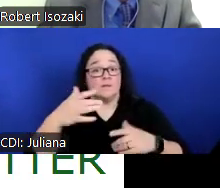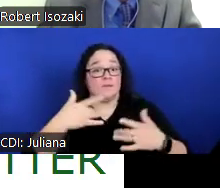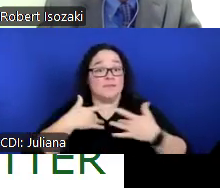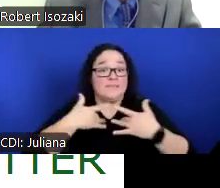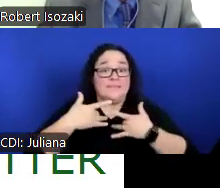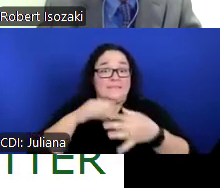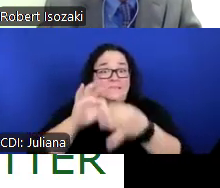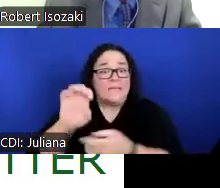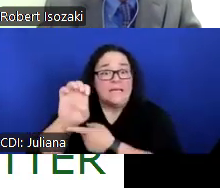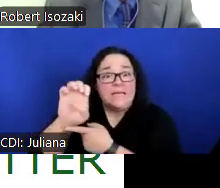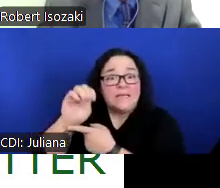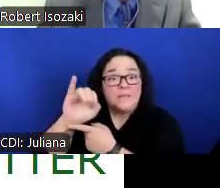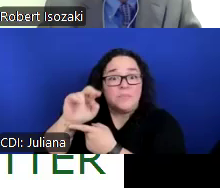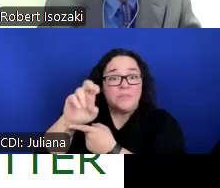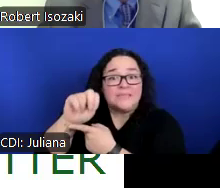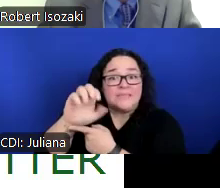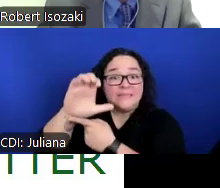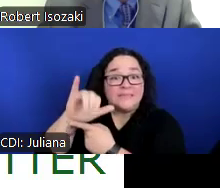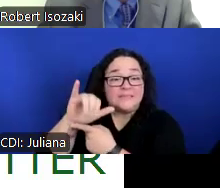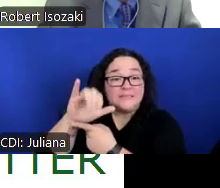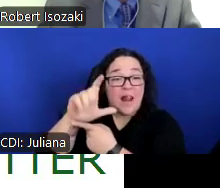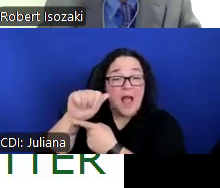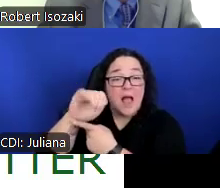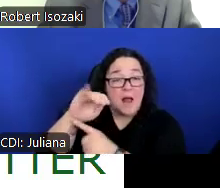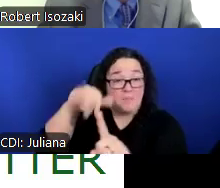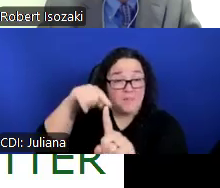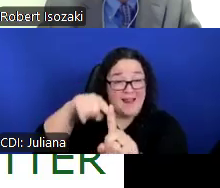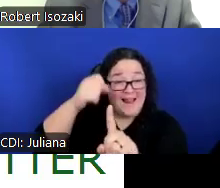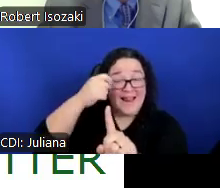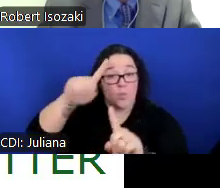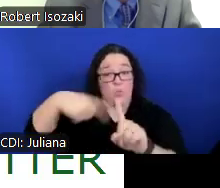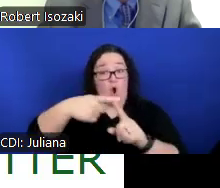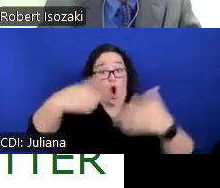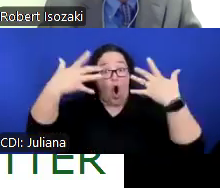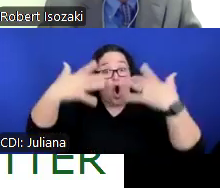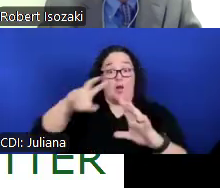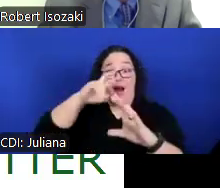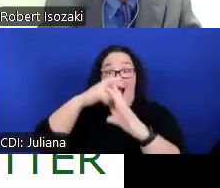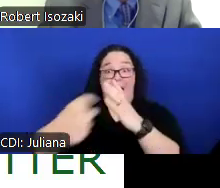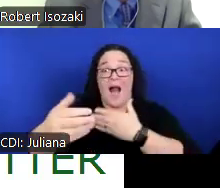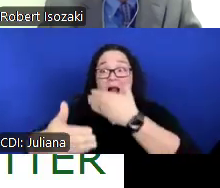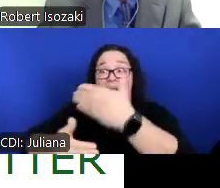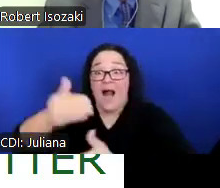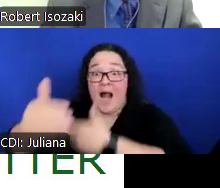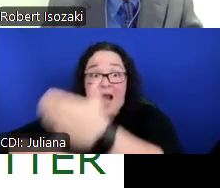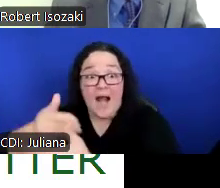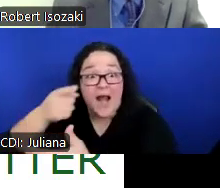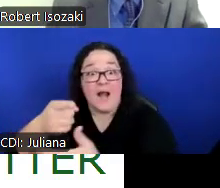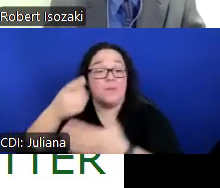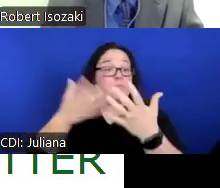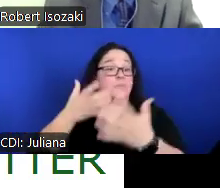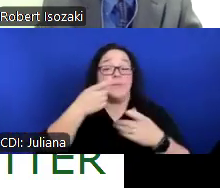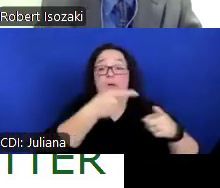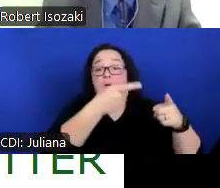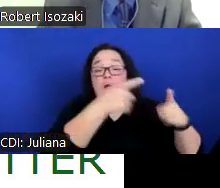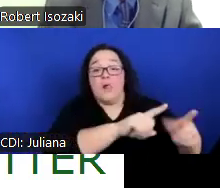before the fire. Proposition that allows them to transfer the base value to another part of the county or the state, and they're just wondering if the